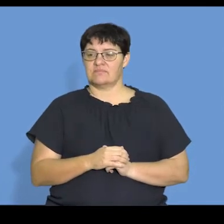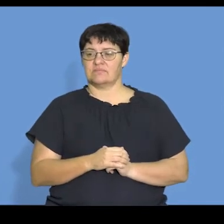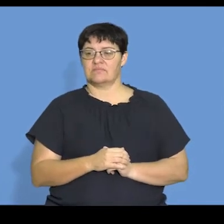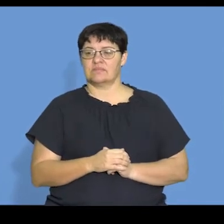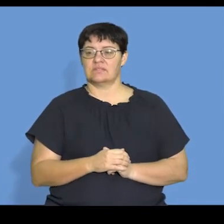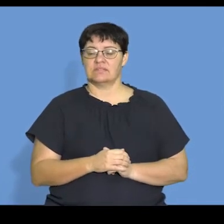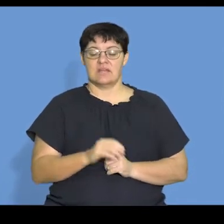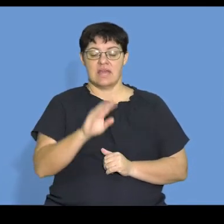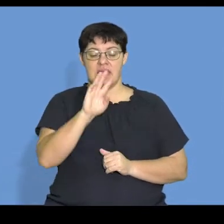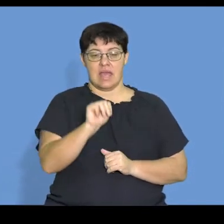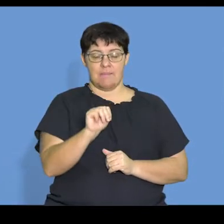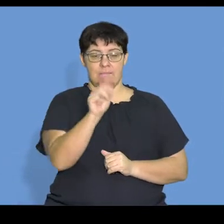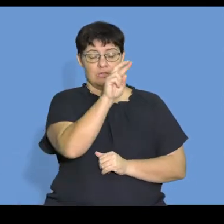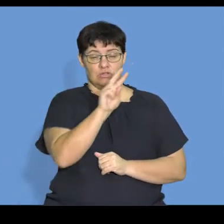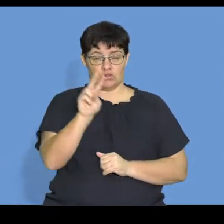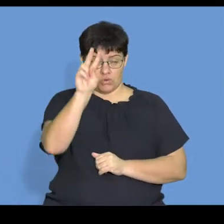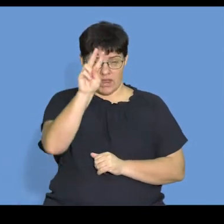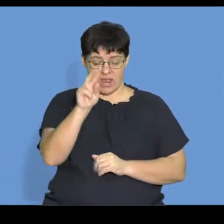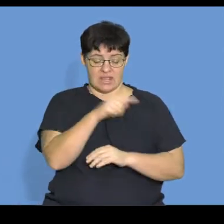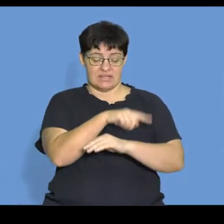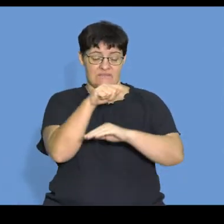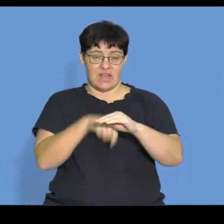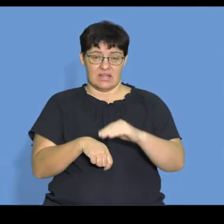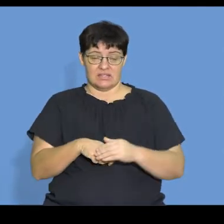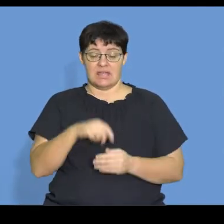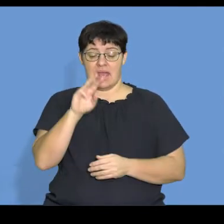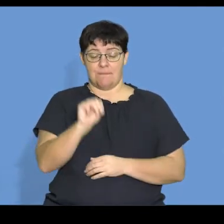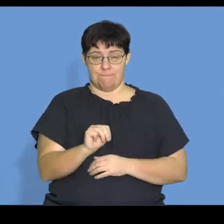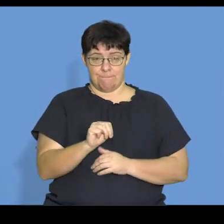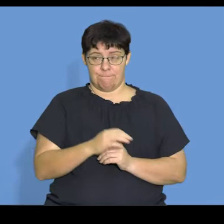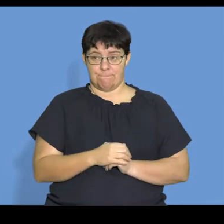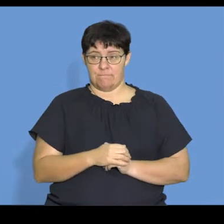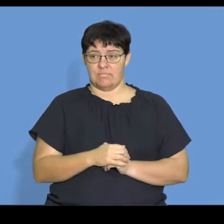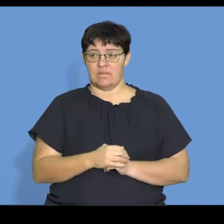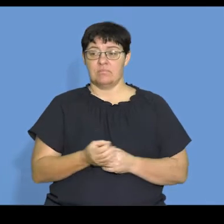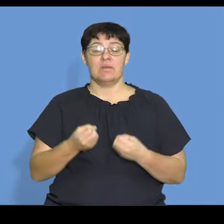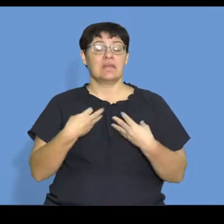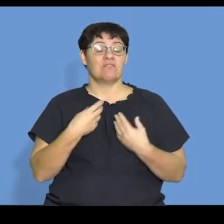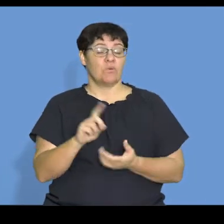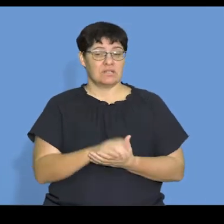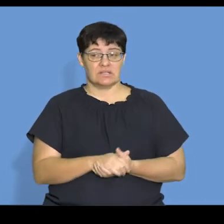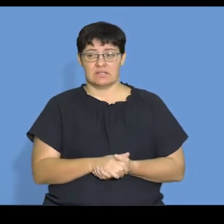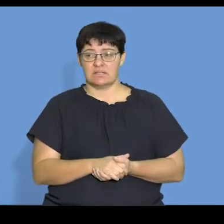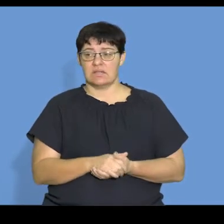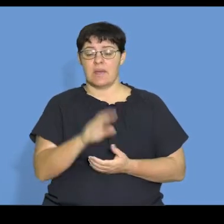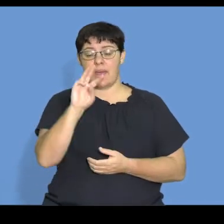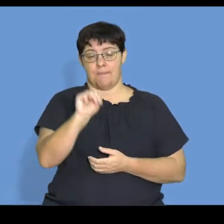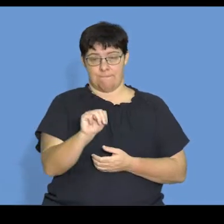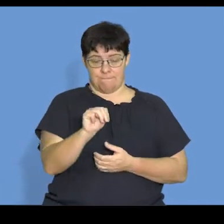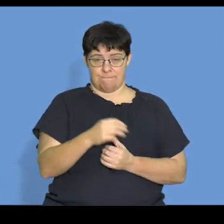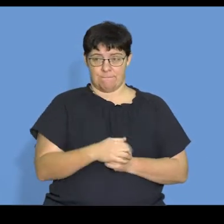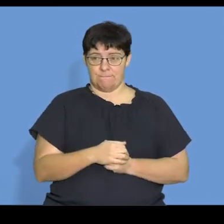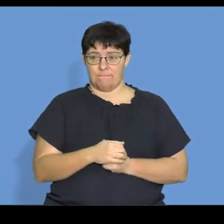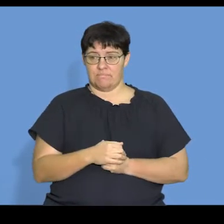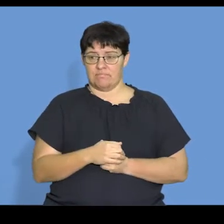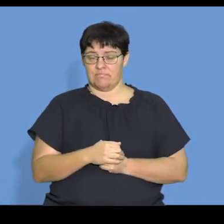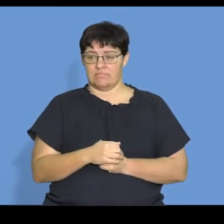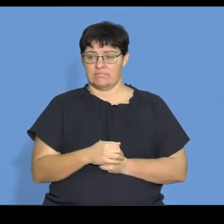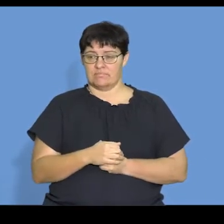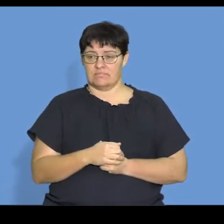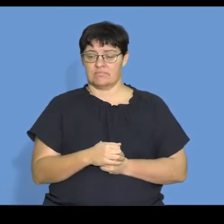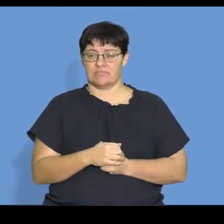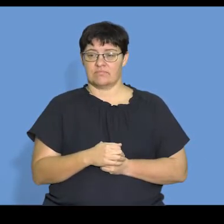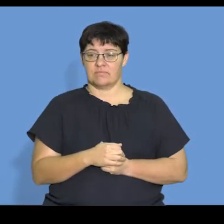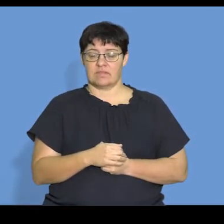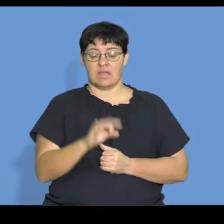one. M squared divided by m will then give me just m. And if I